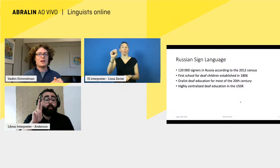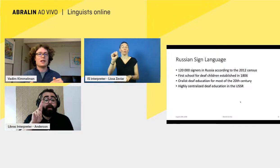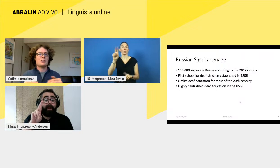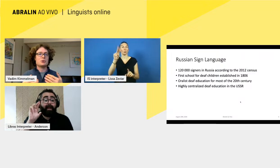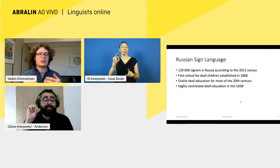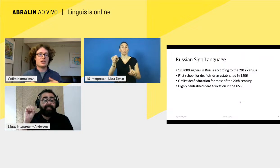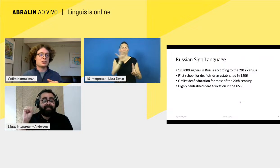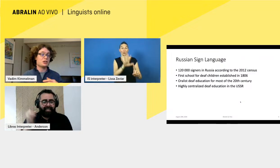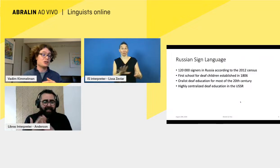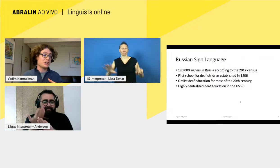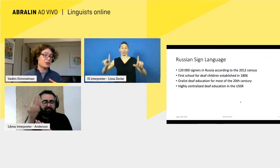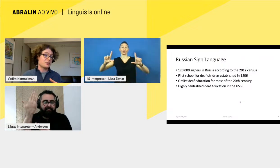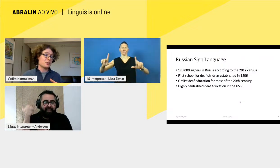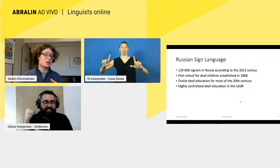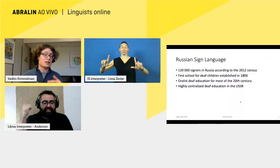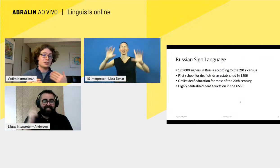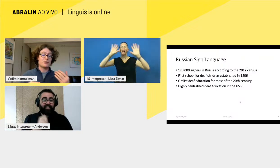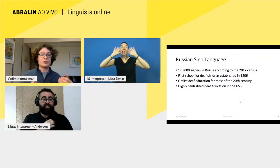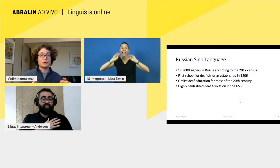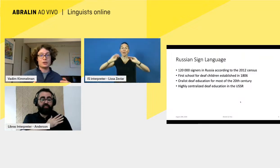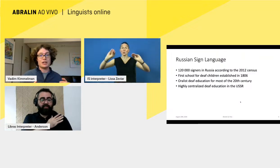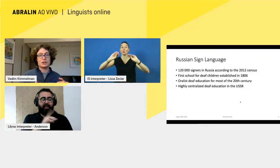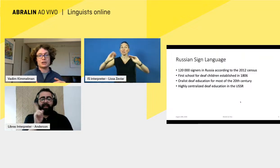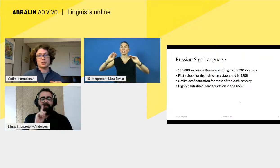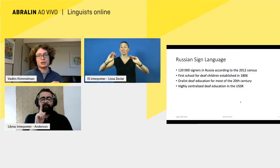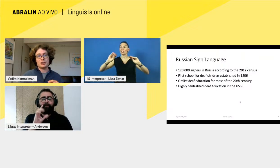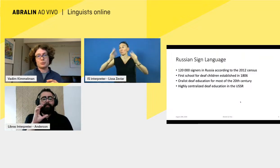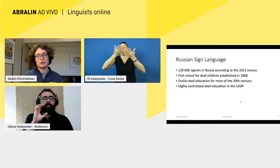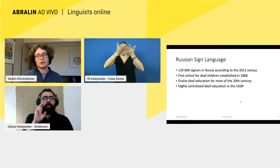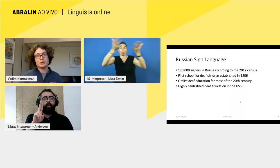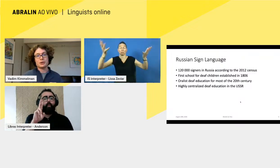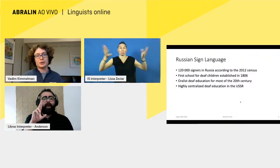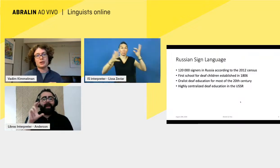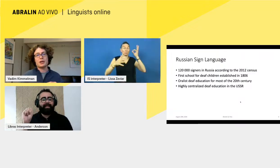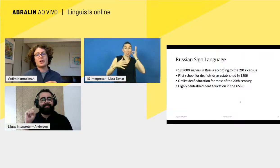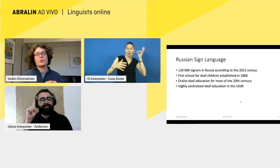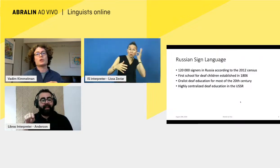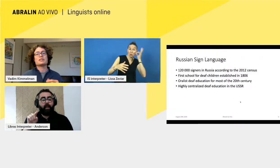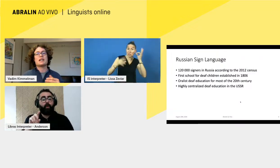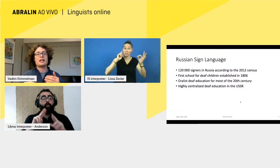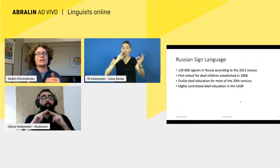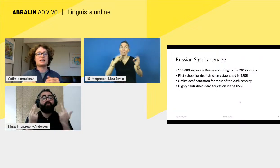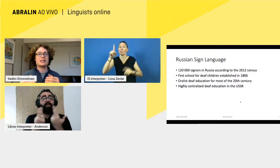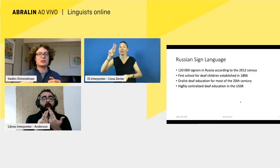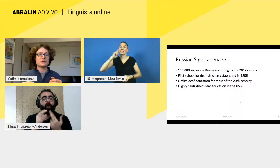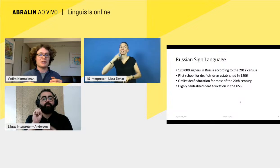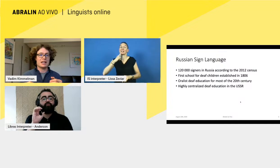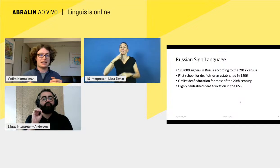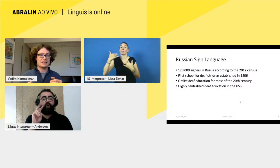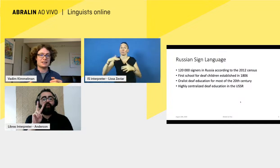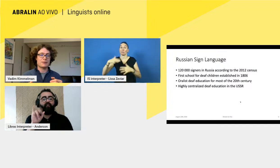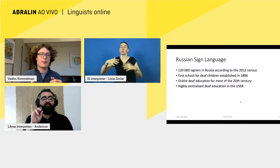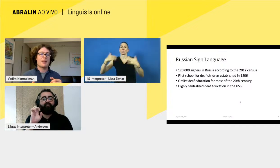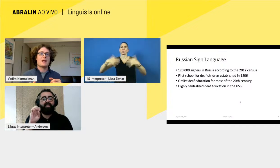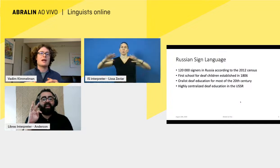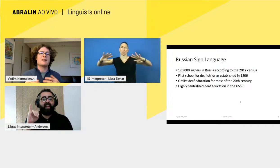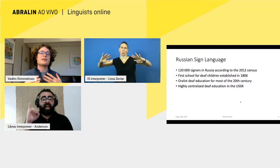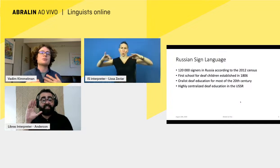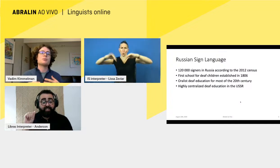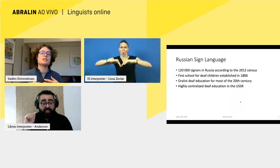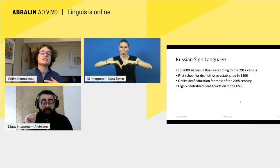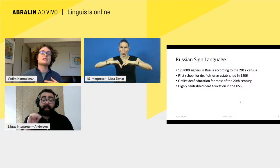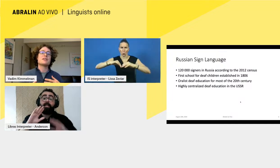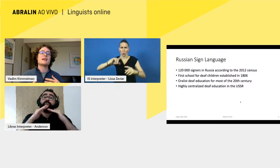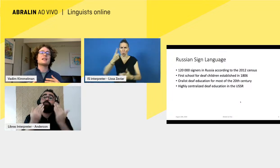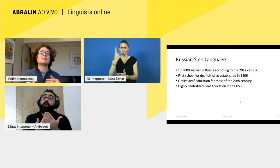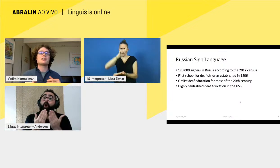Union, education in general and deaf education in particular was highly centralized. And